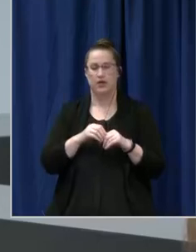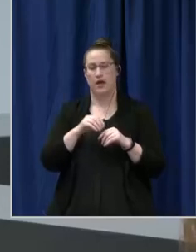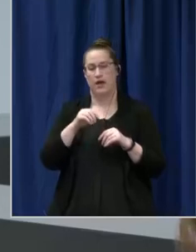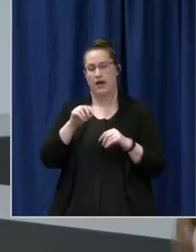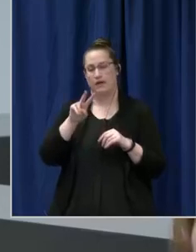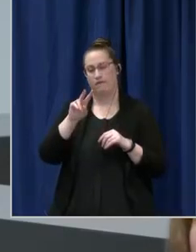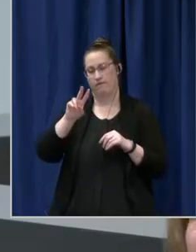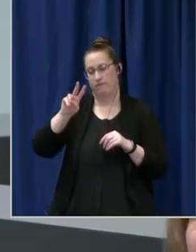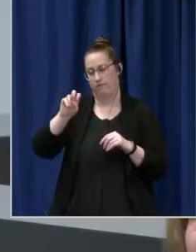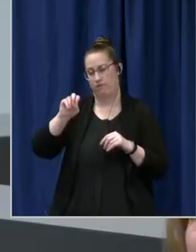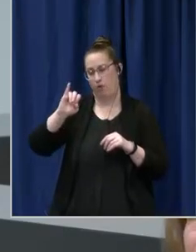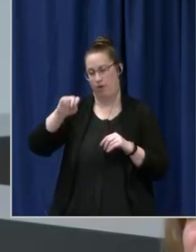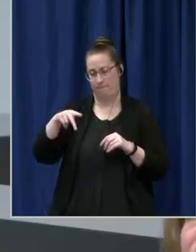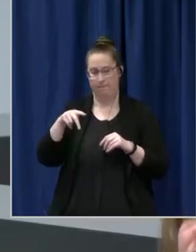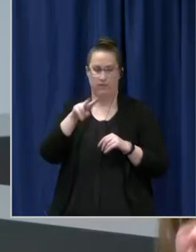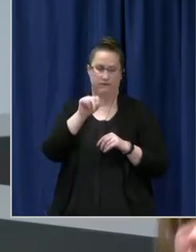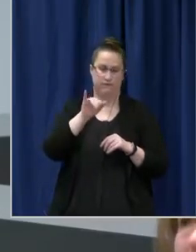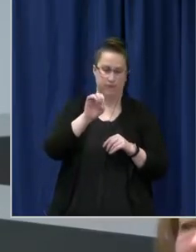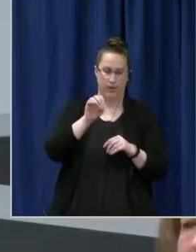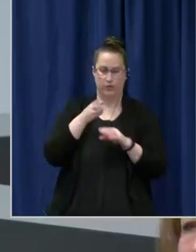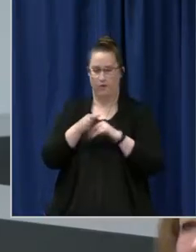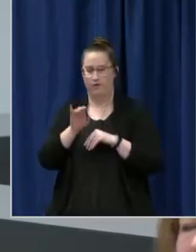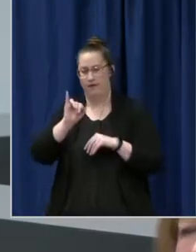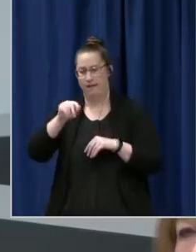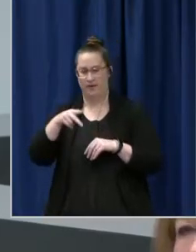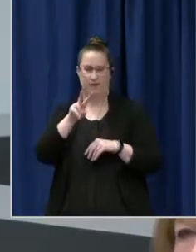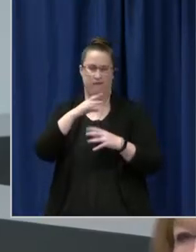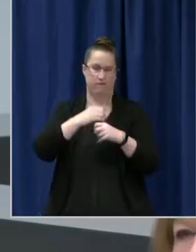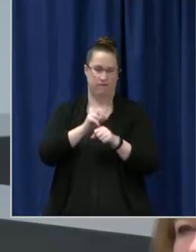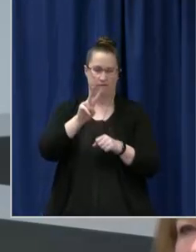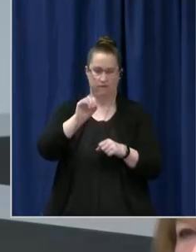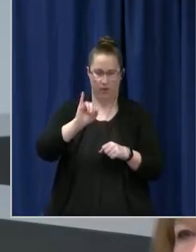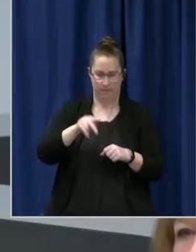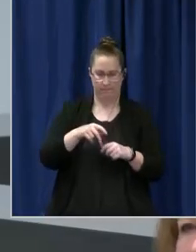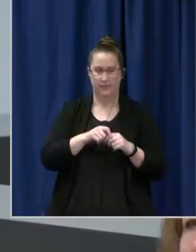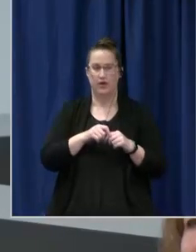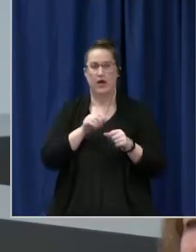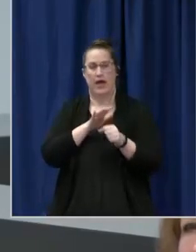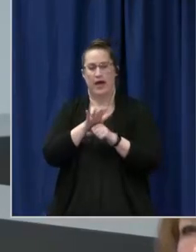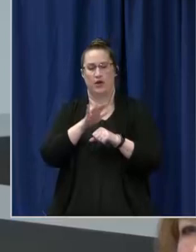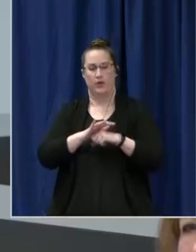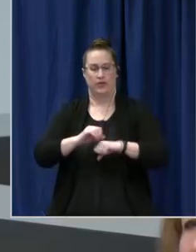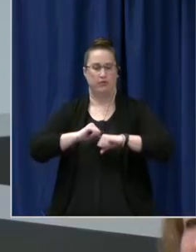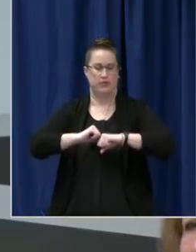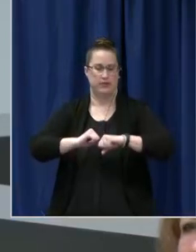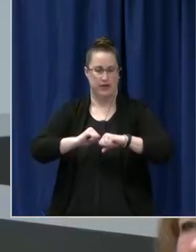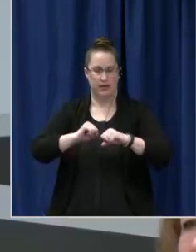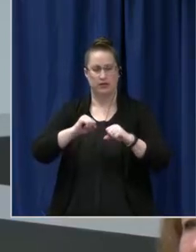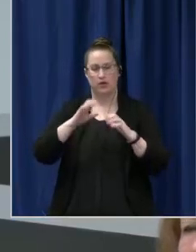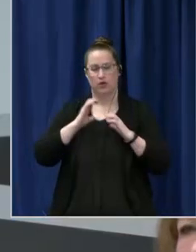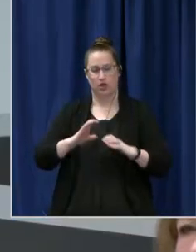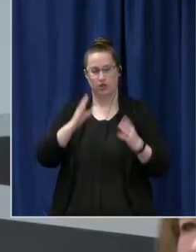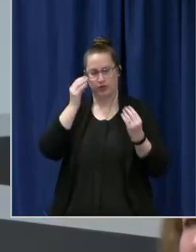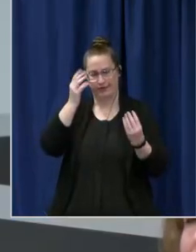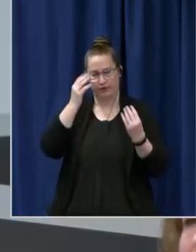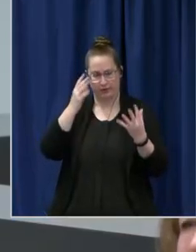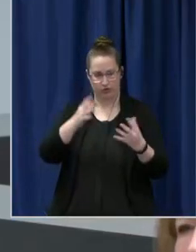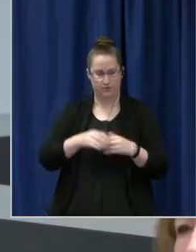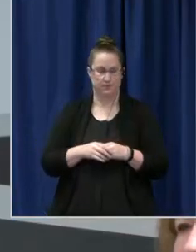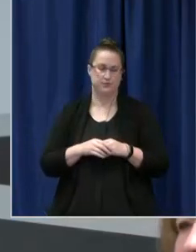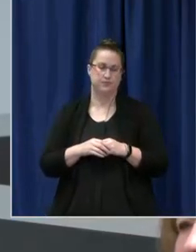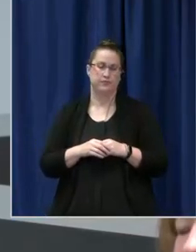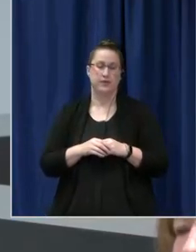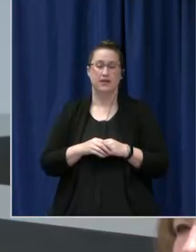IP, VOIP, and TRS adequately safeguards sensitive customer information. The